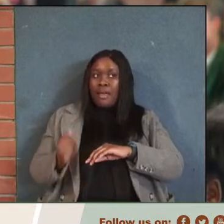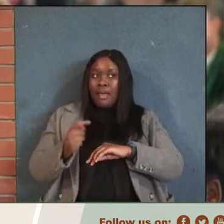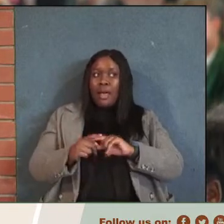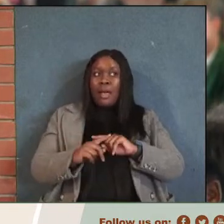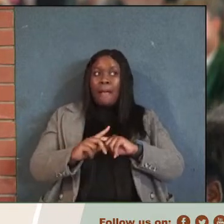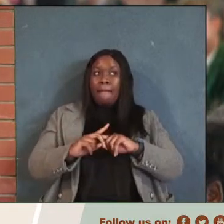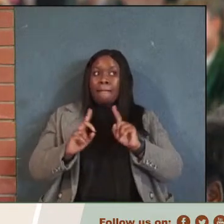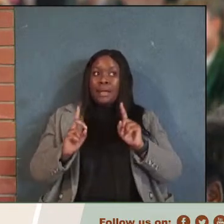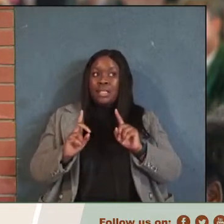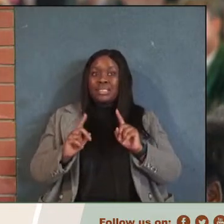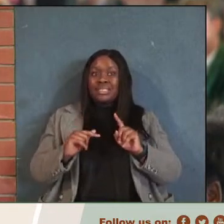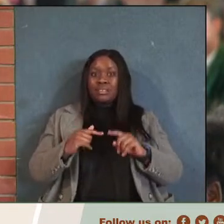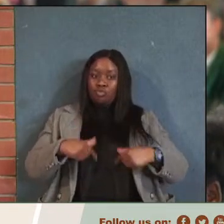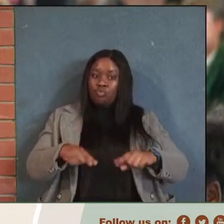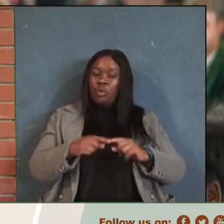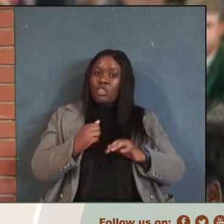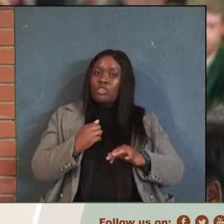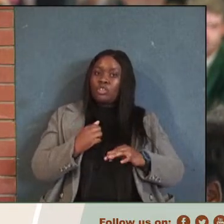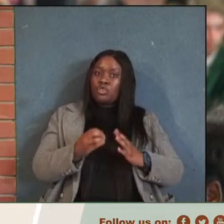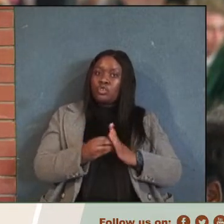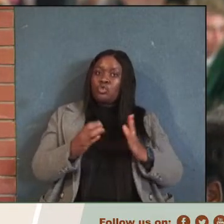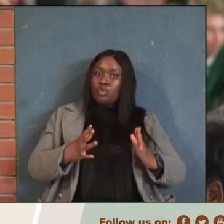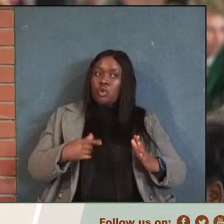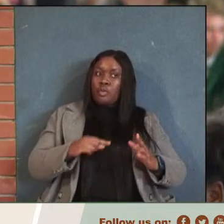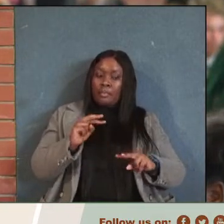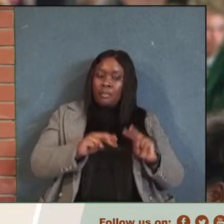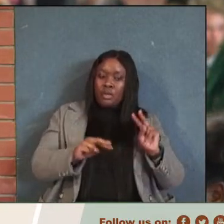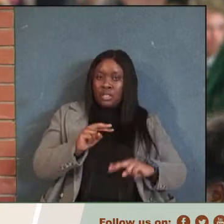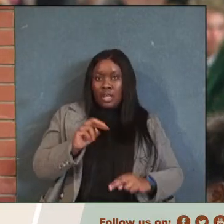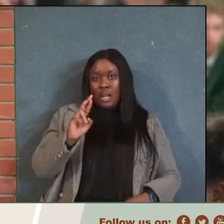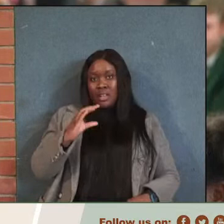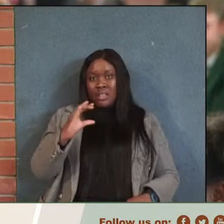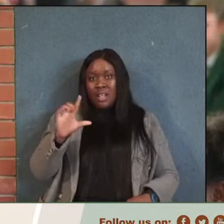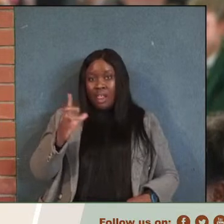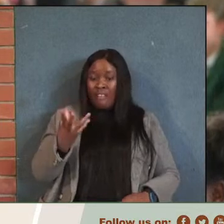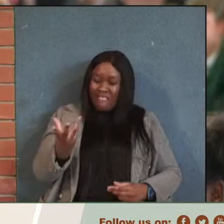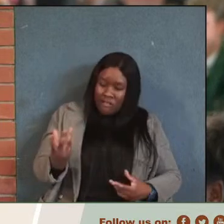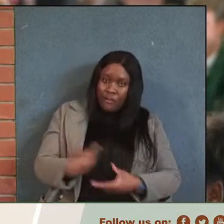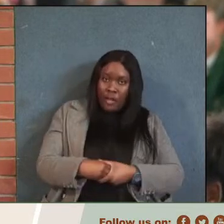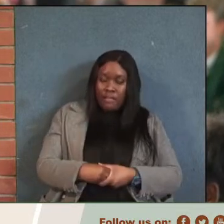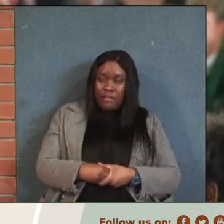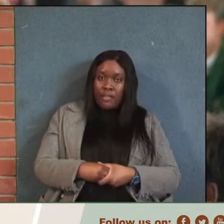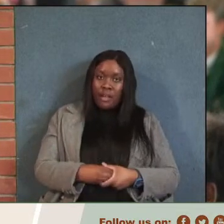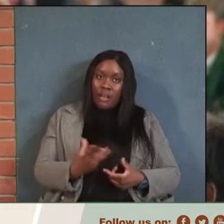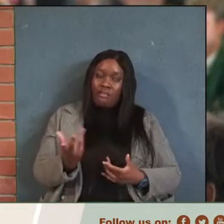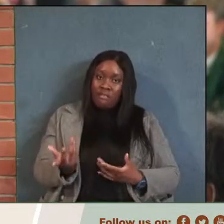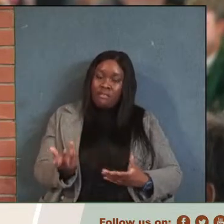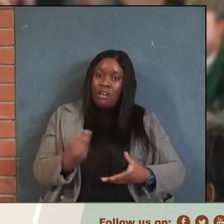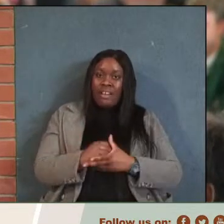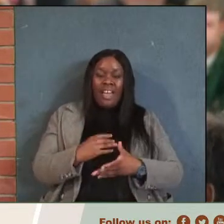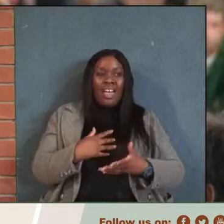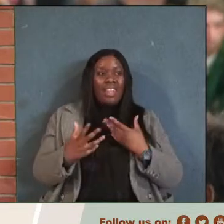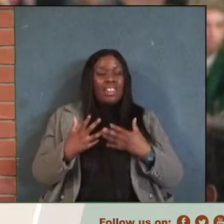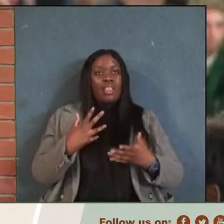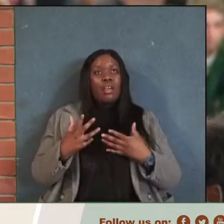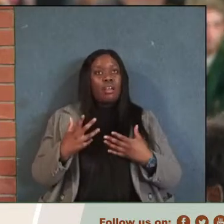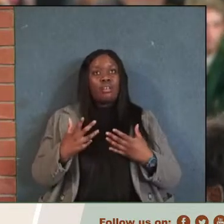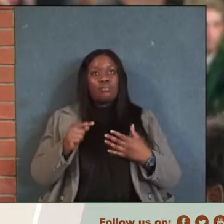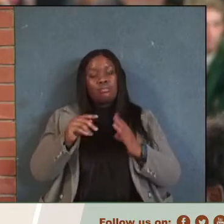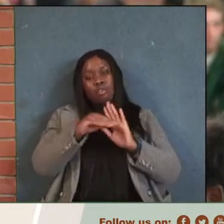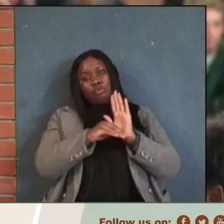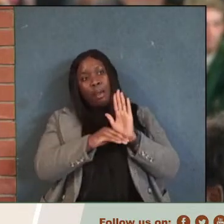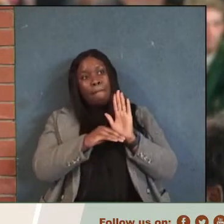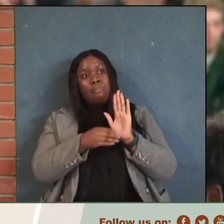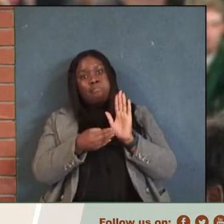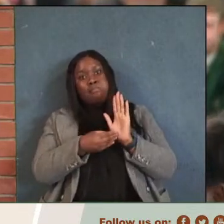teachers, the one monitored by us as students. The RCLs must be involved in everything that has that happens, including the